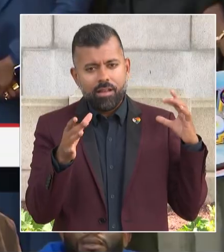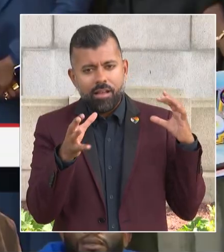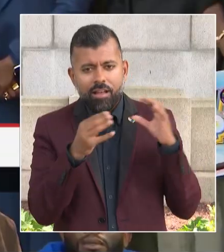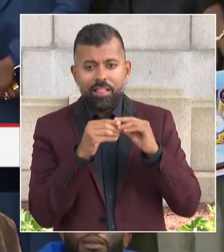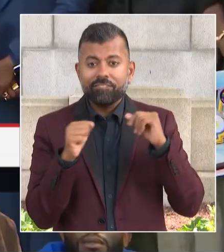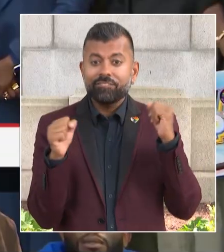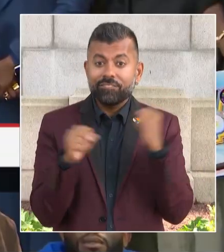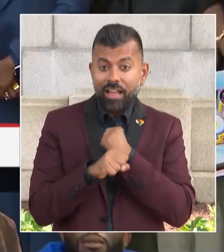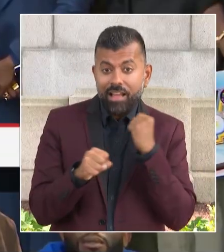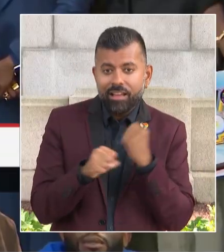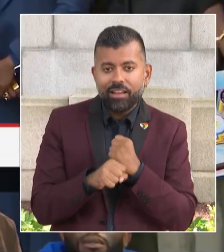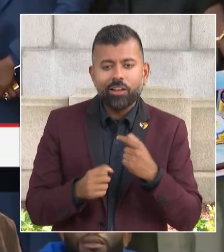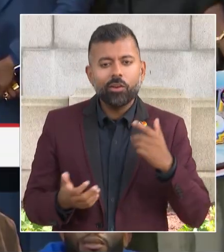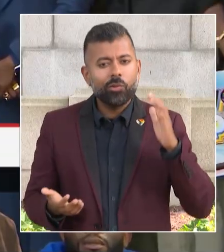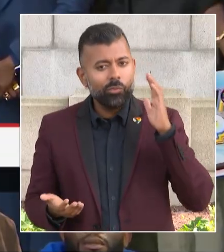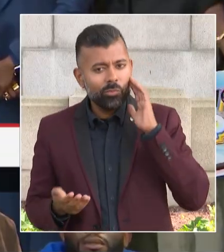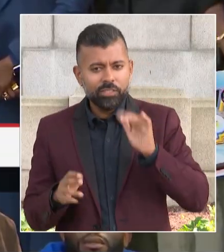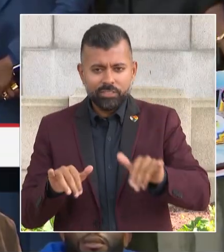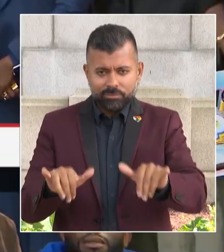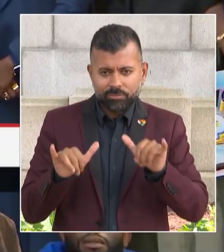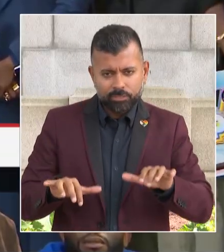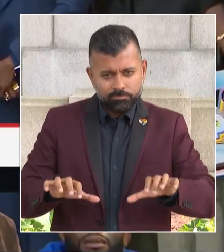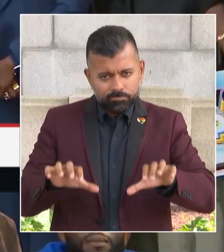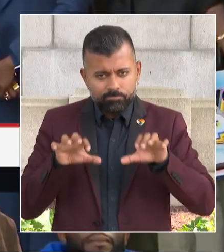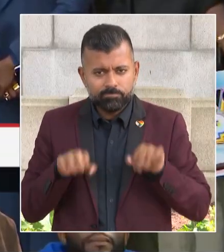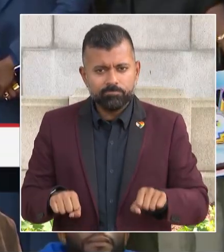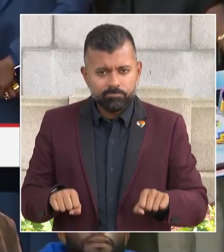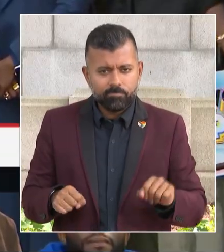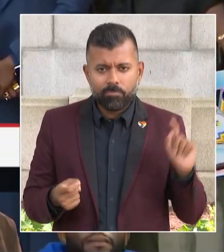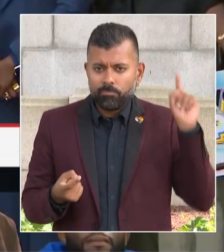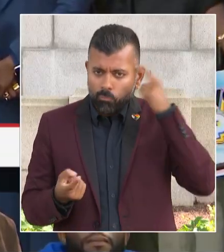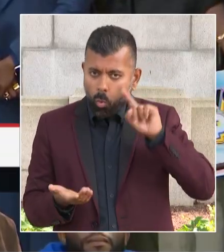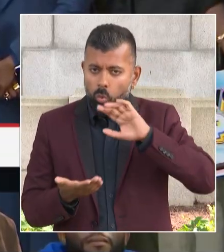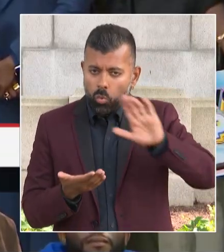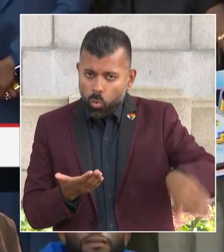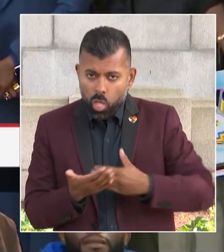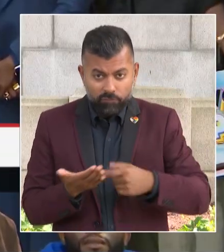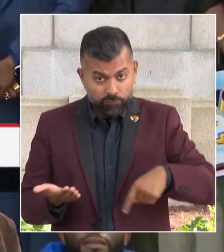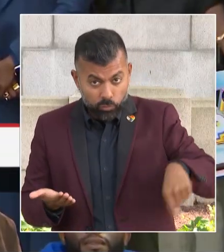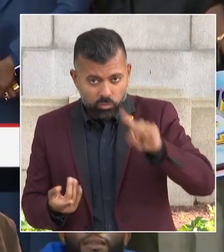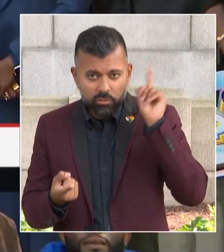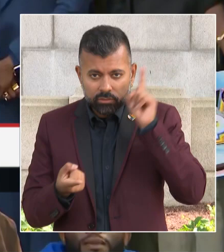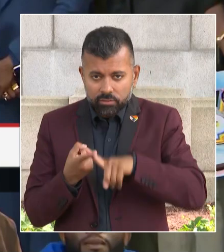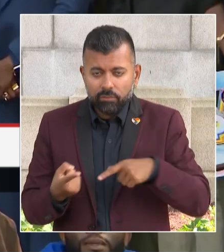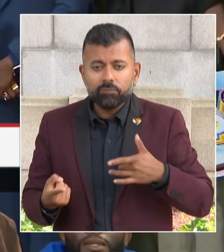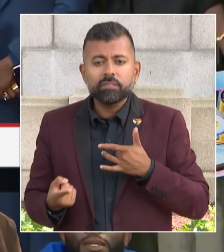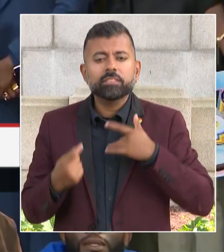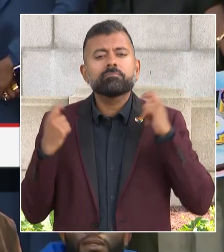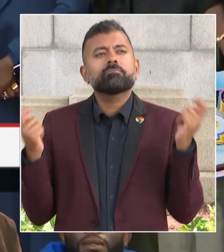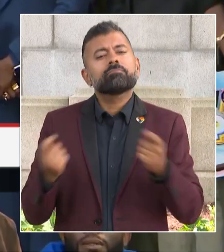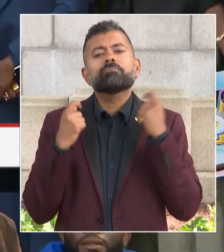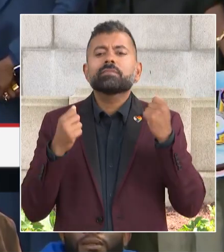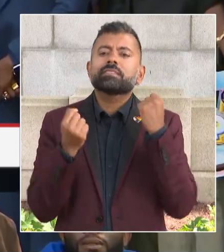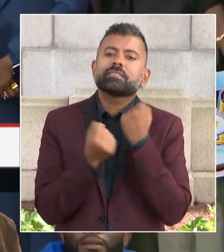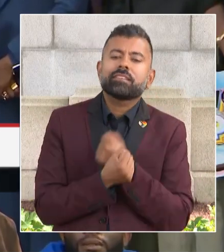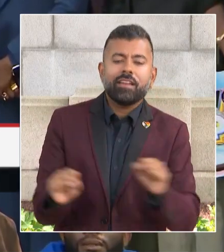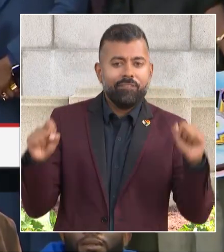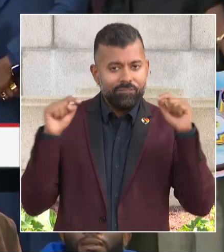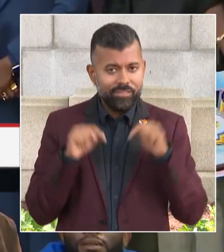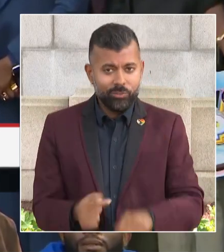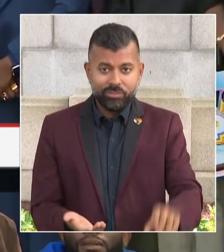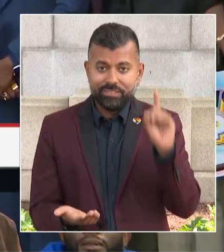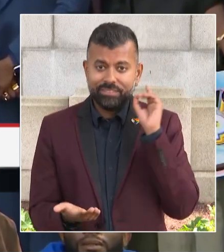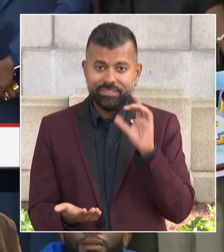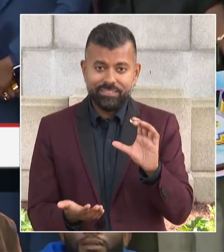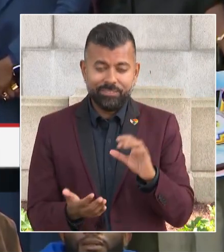until everybody is feeling the peace and celebration that they should right here in our city and in our